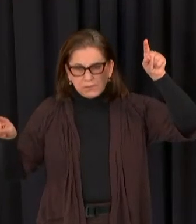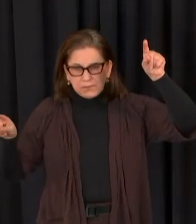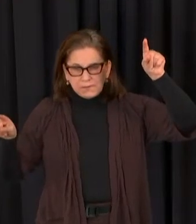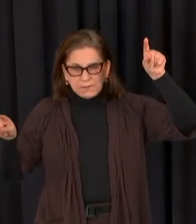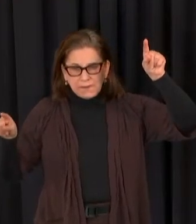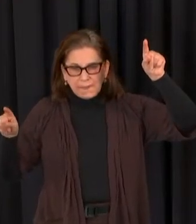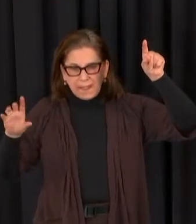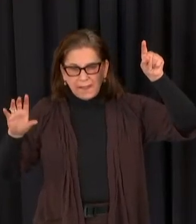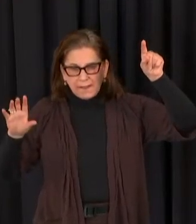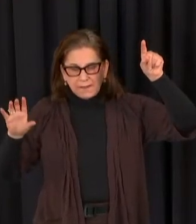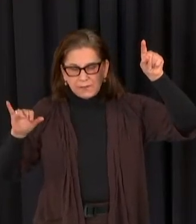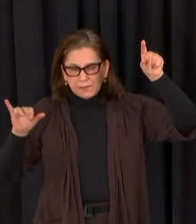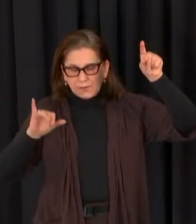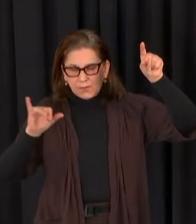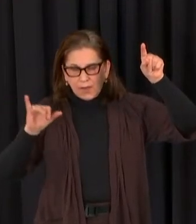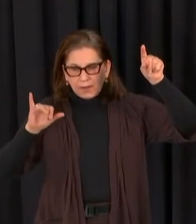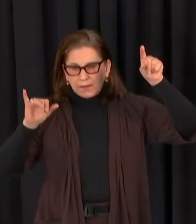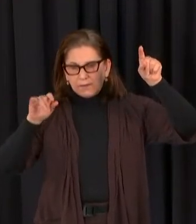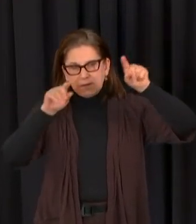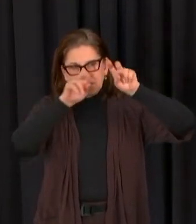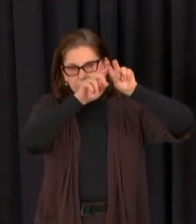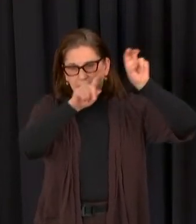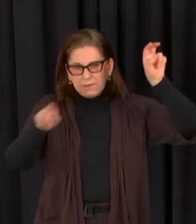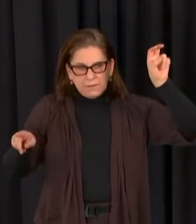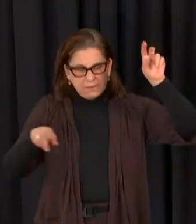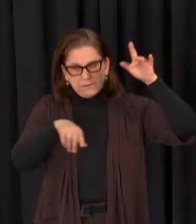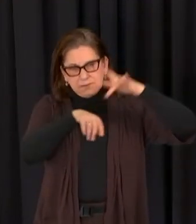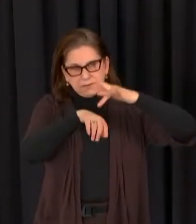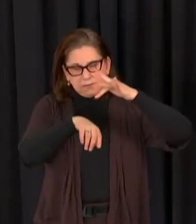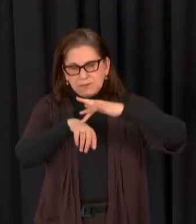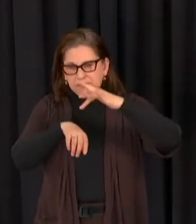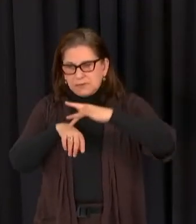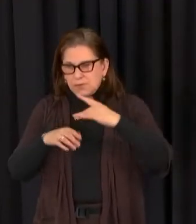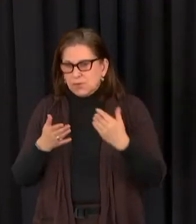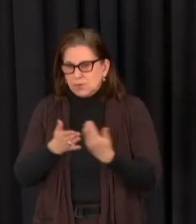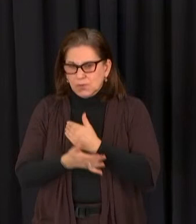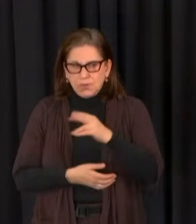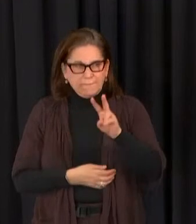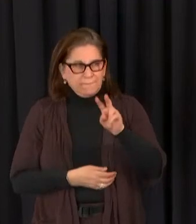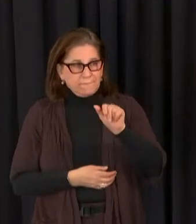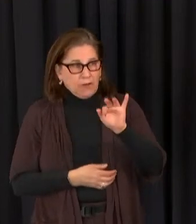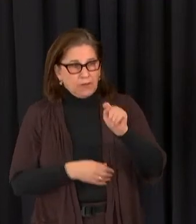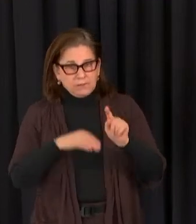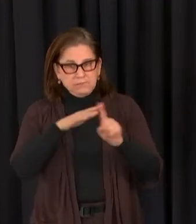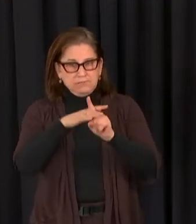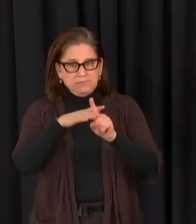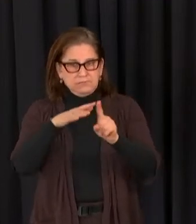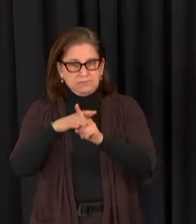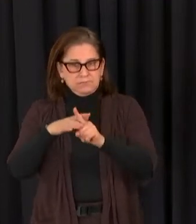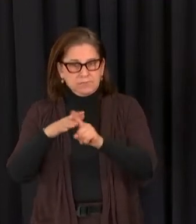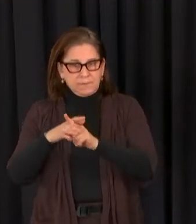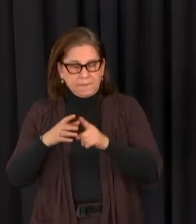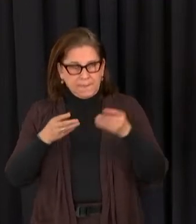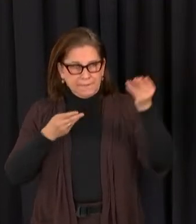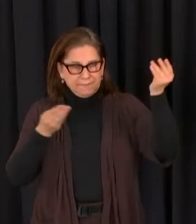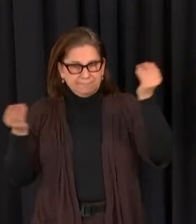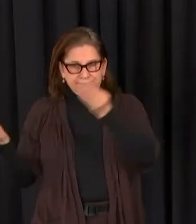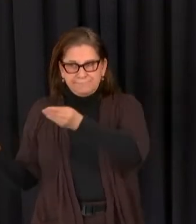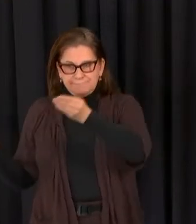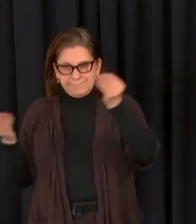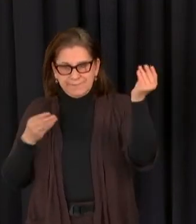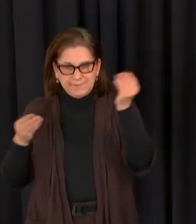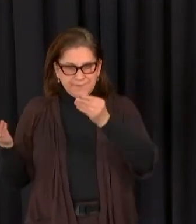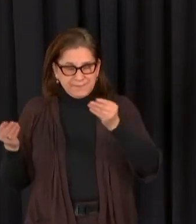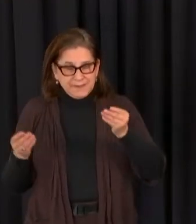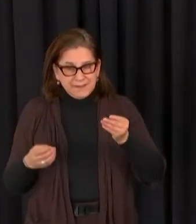York and in California. We do learn more about these variants over time in terms of their ability